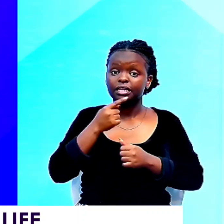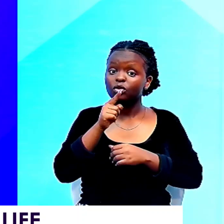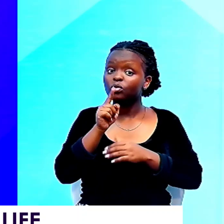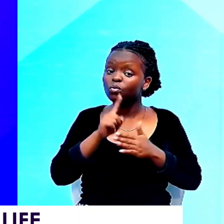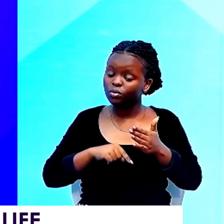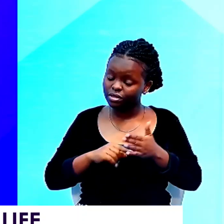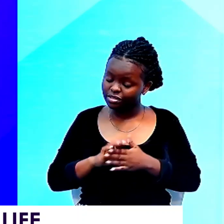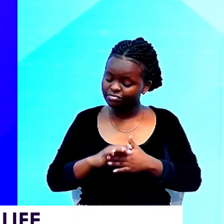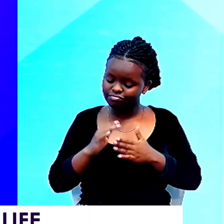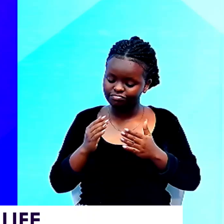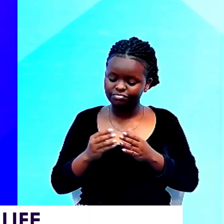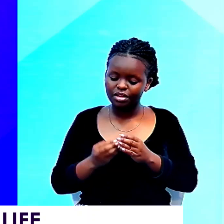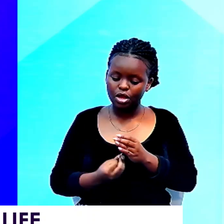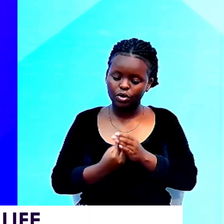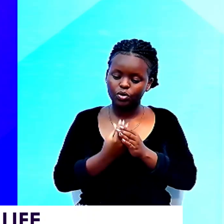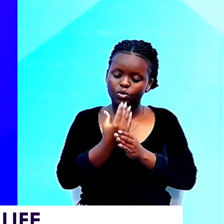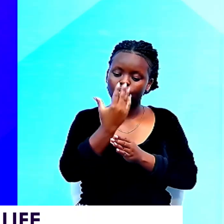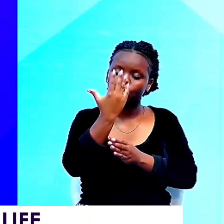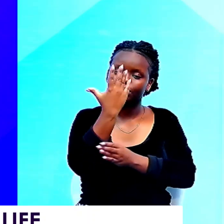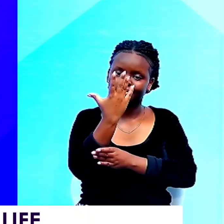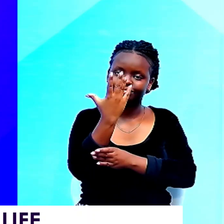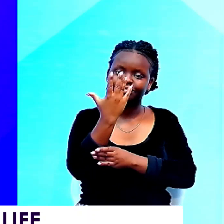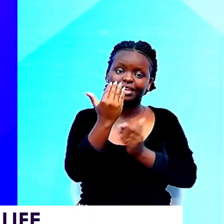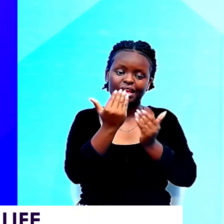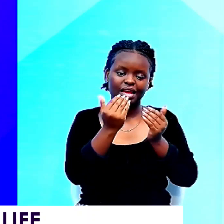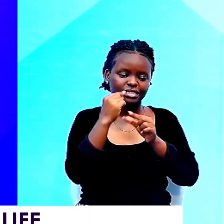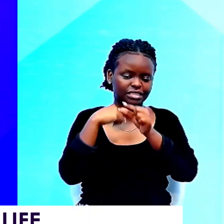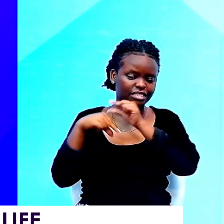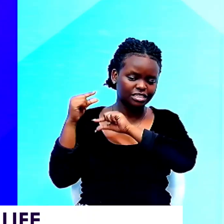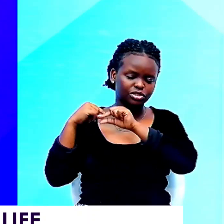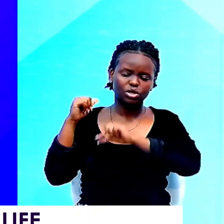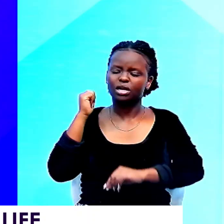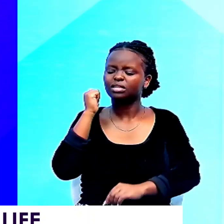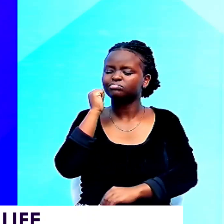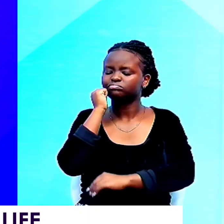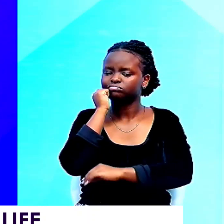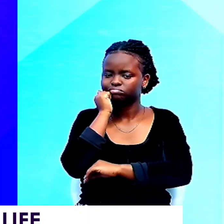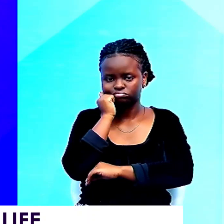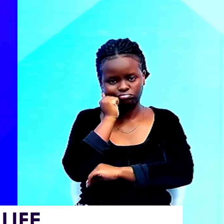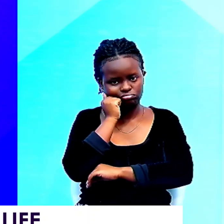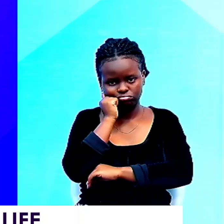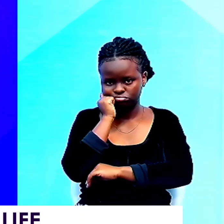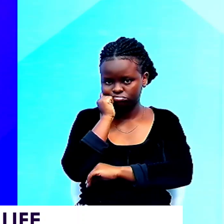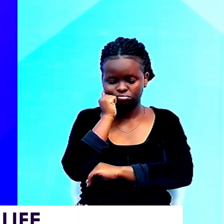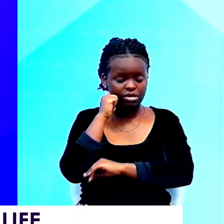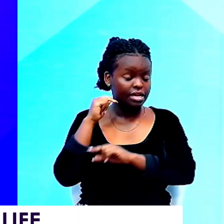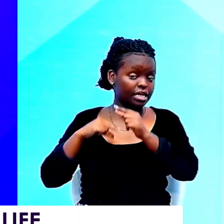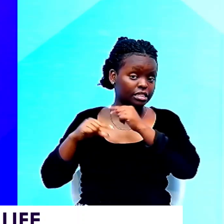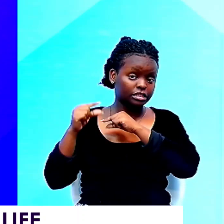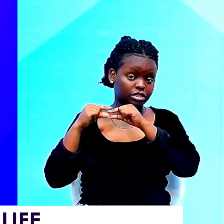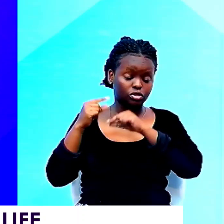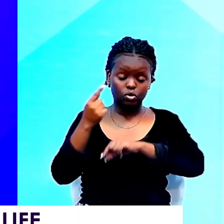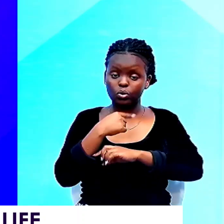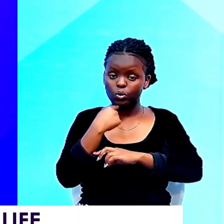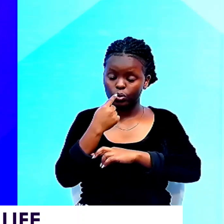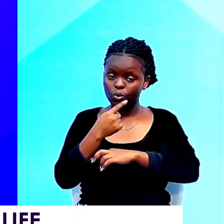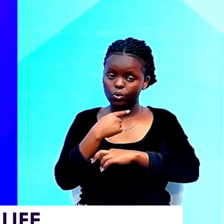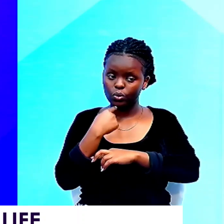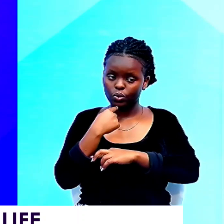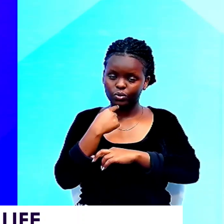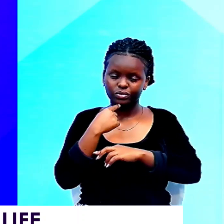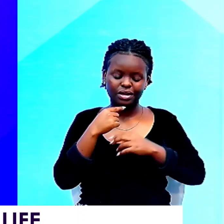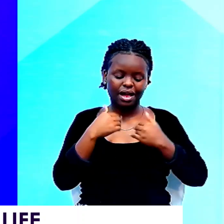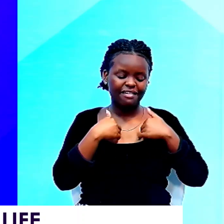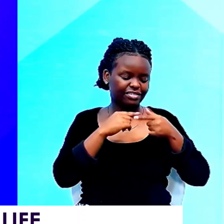raising a generation that is sad, a generation that is grieved, a generation that is